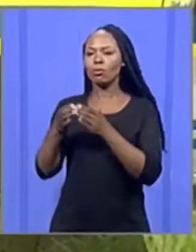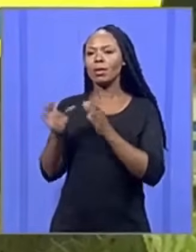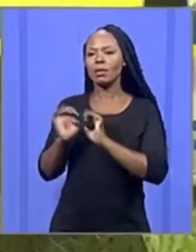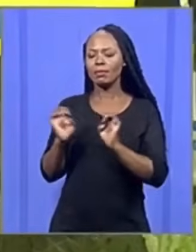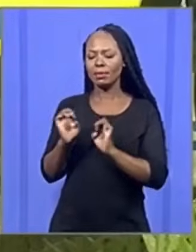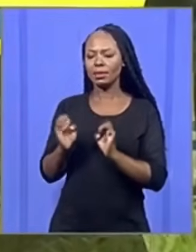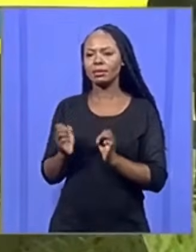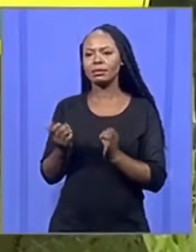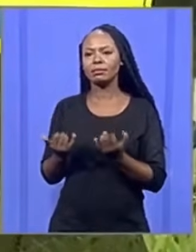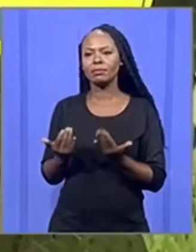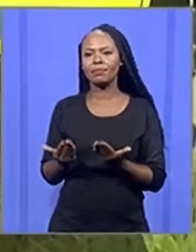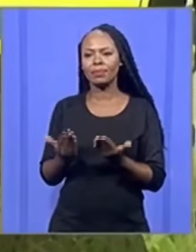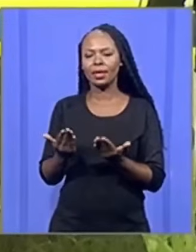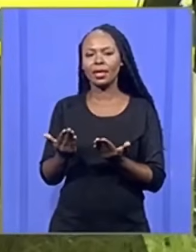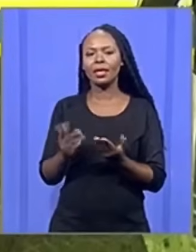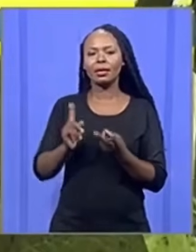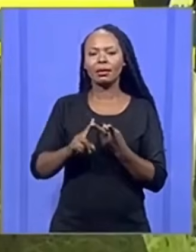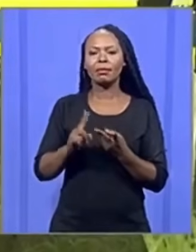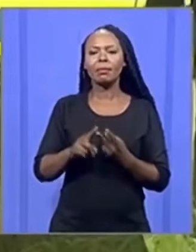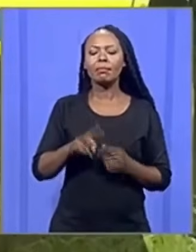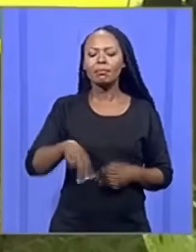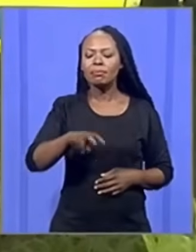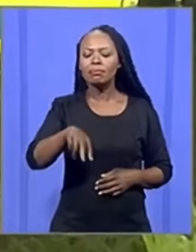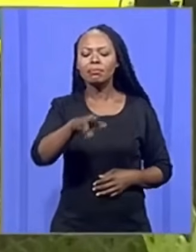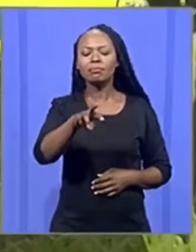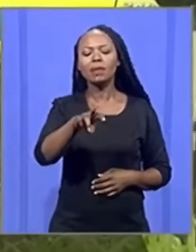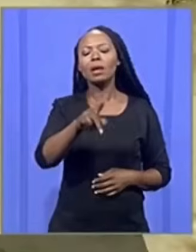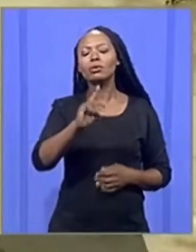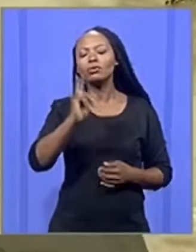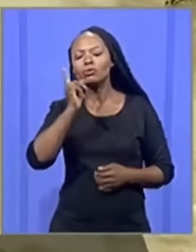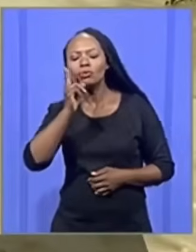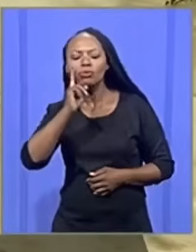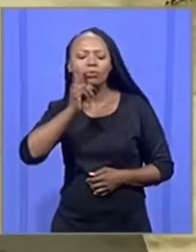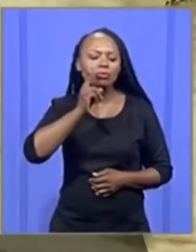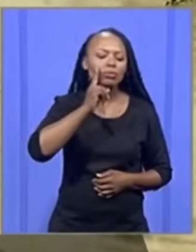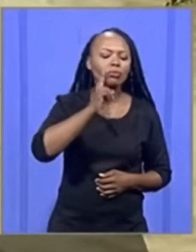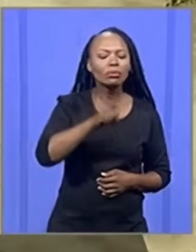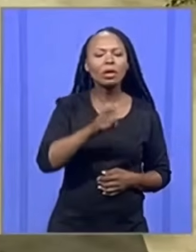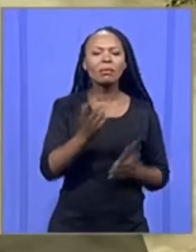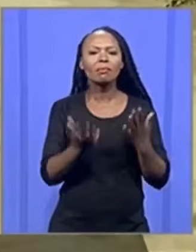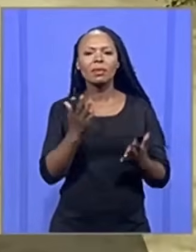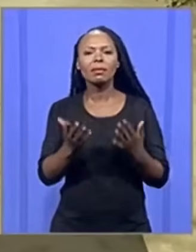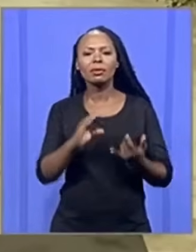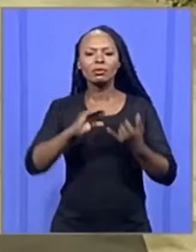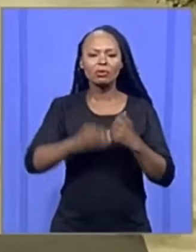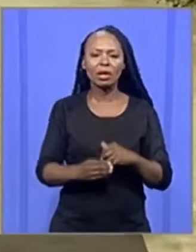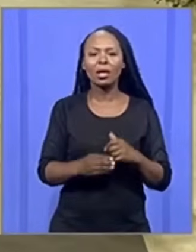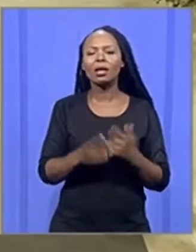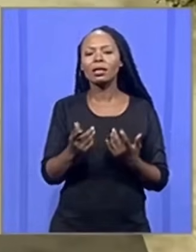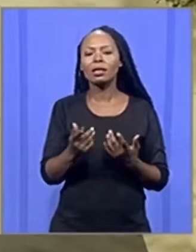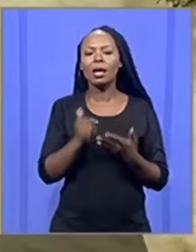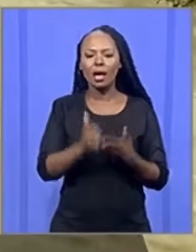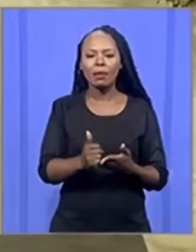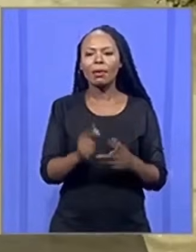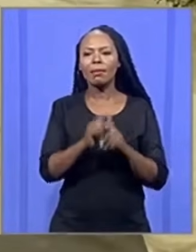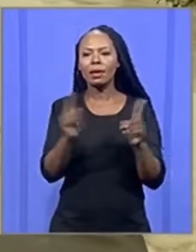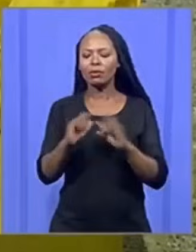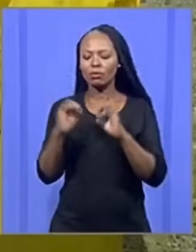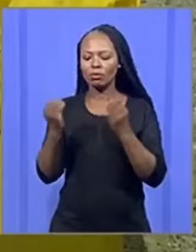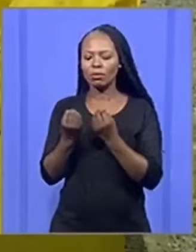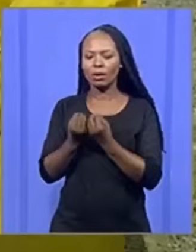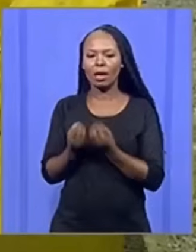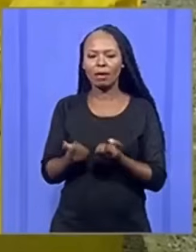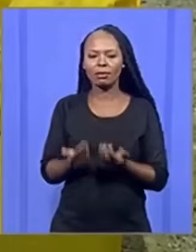ba matlhotlhapelo go ralala le porofense ba tsweletse go nna malala a laotswe jaaka go na le kgonagalo ya pula e ka tsorotla mo matsatsing a